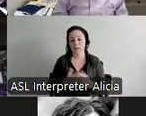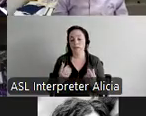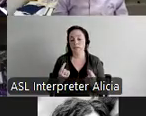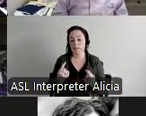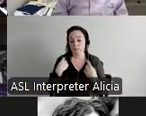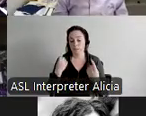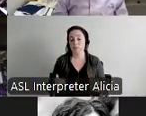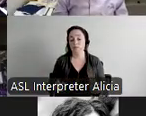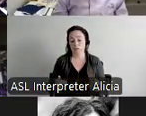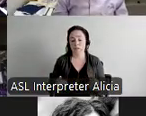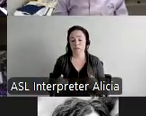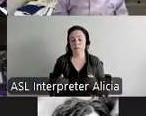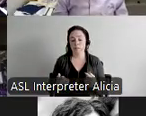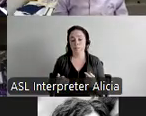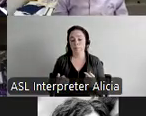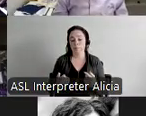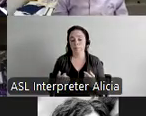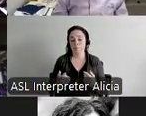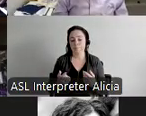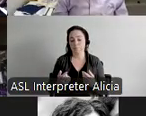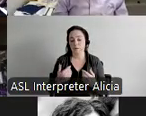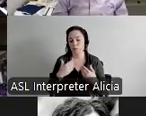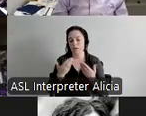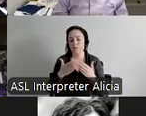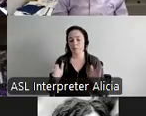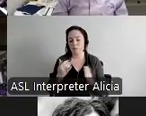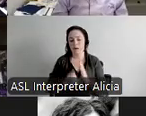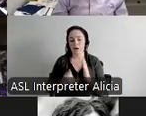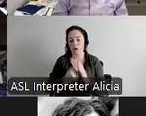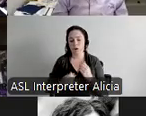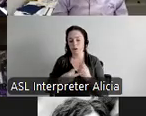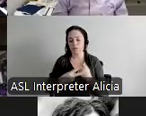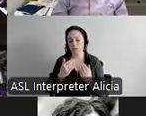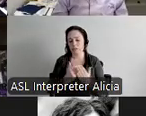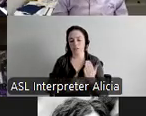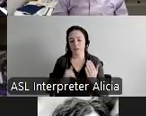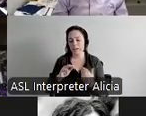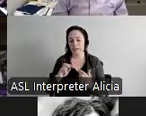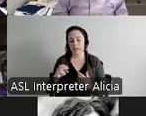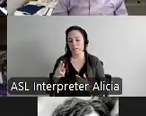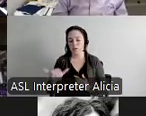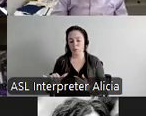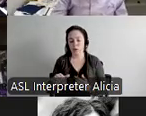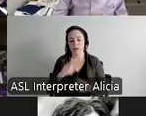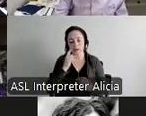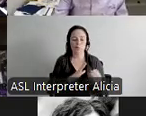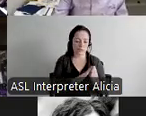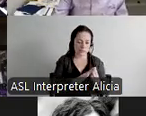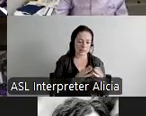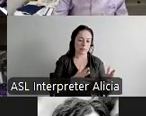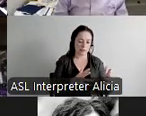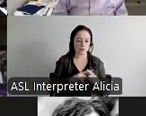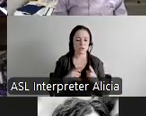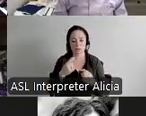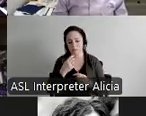that is we're working on a public art inventory. We already have an inventory of city public art, but we're also adding to